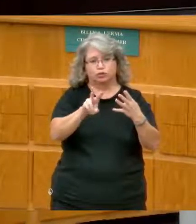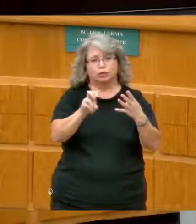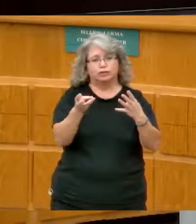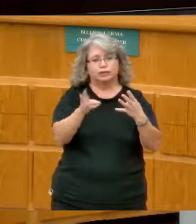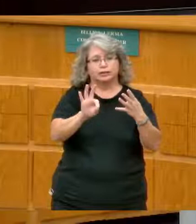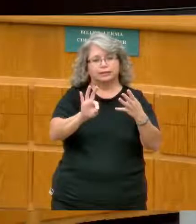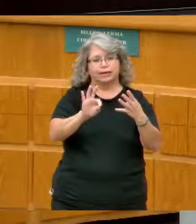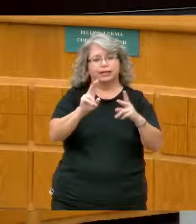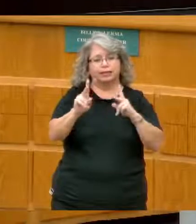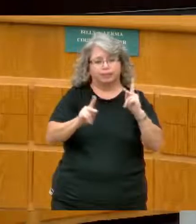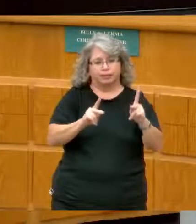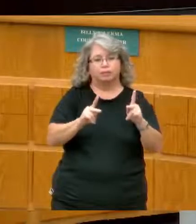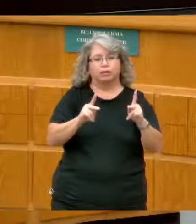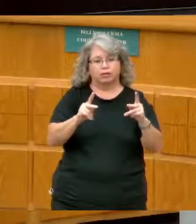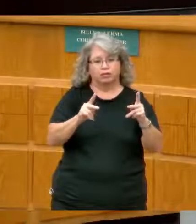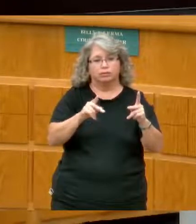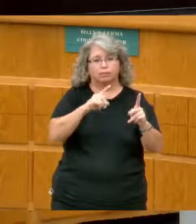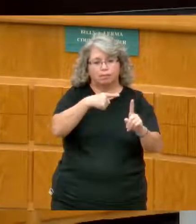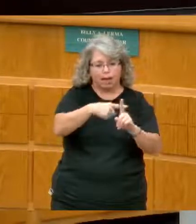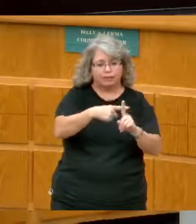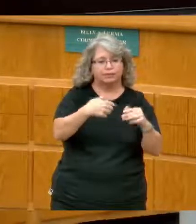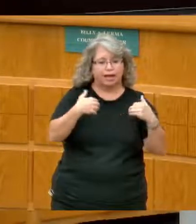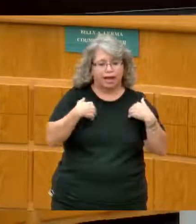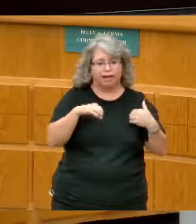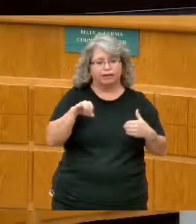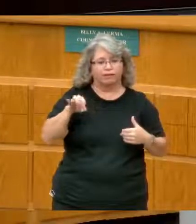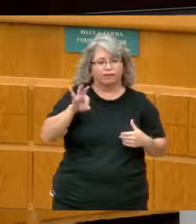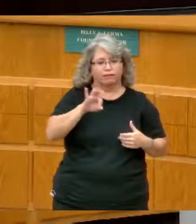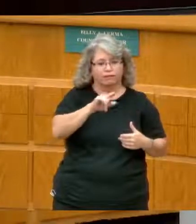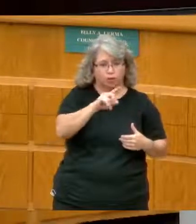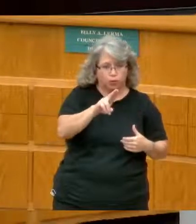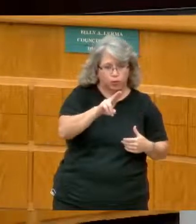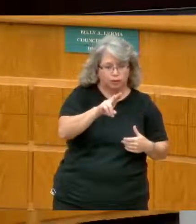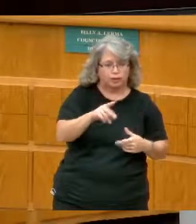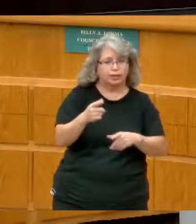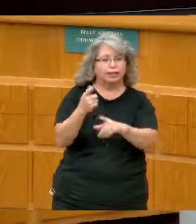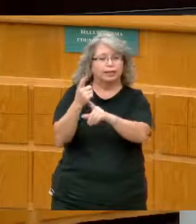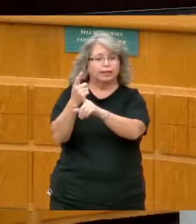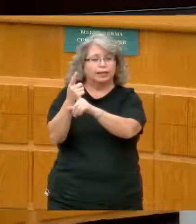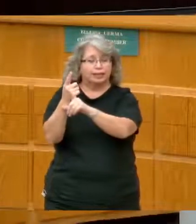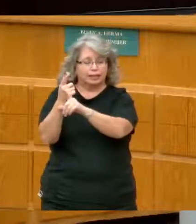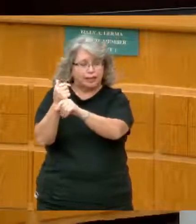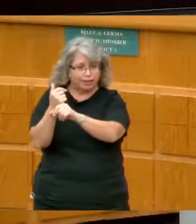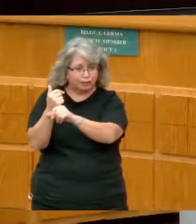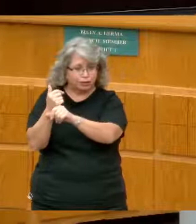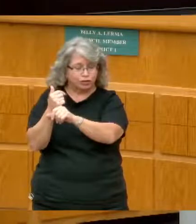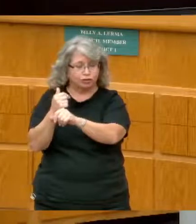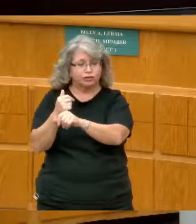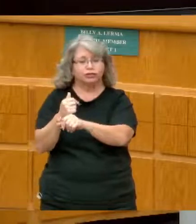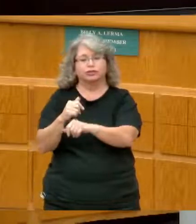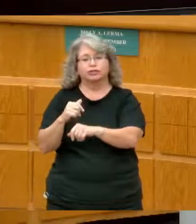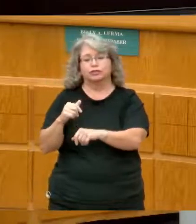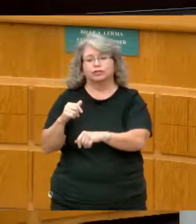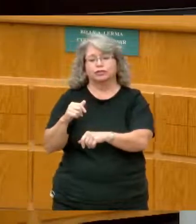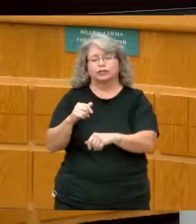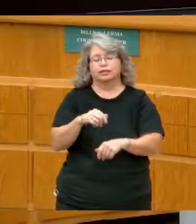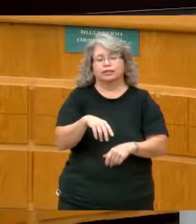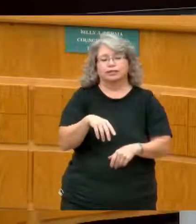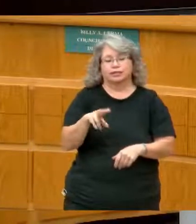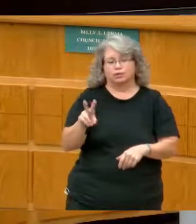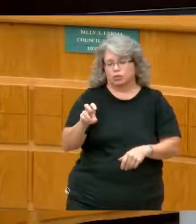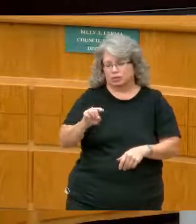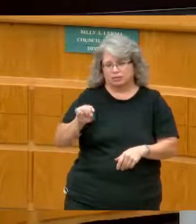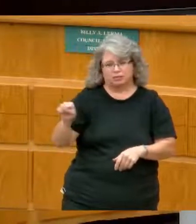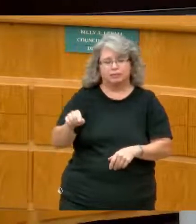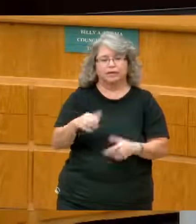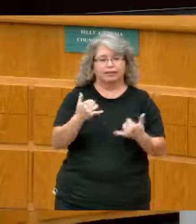people were tested positive for flu last year, and this year, 762 people were tested positive for